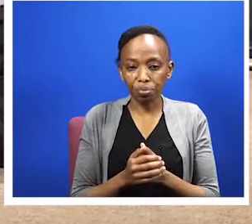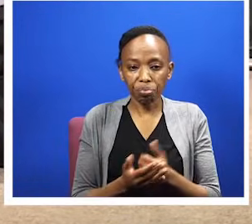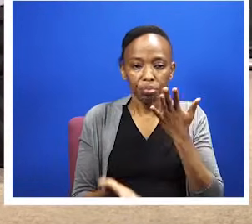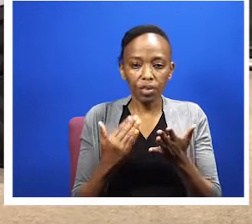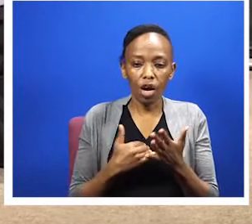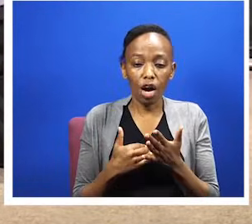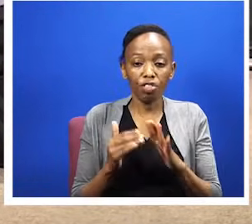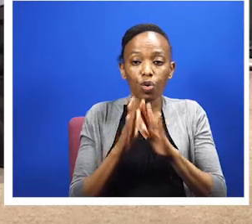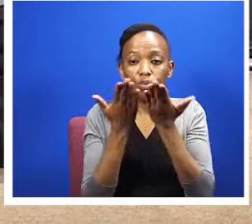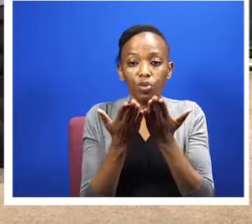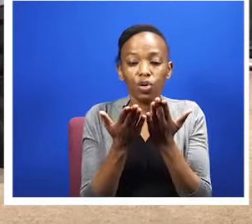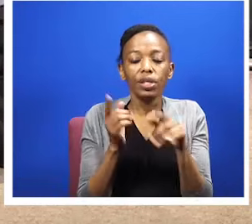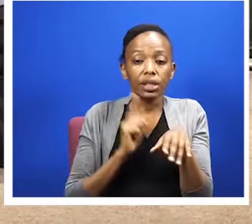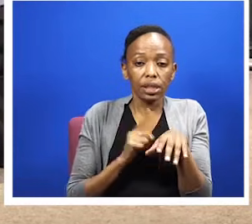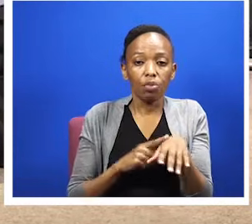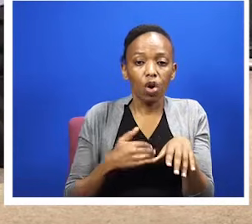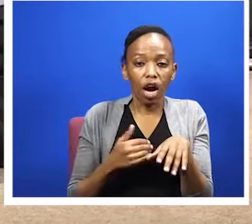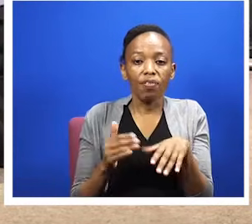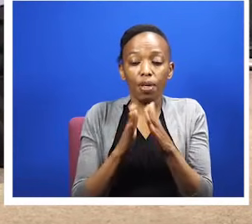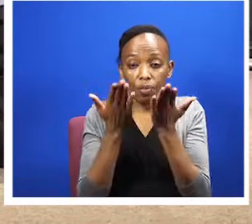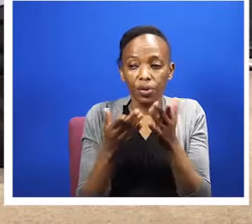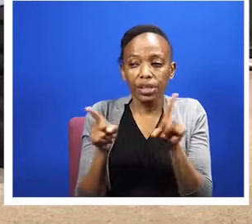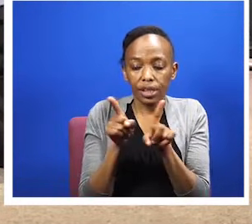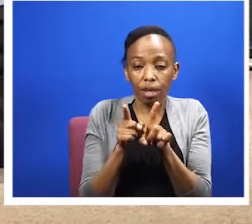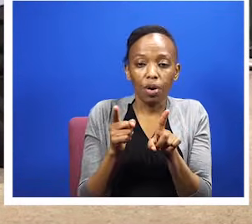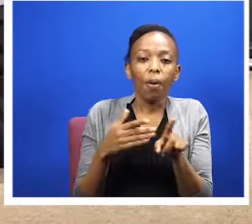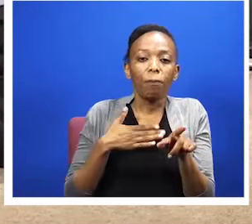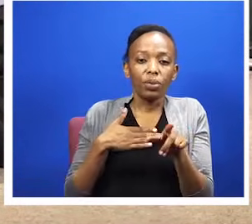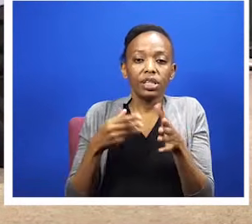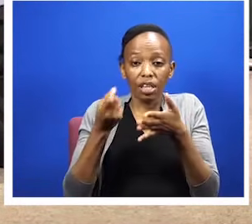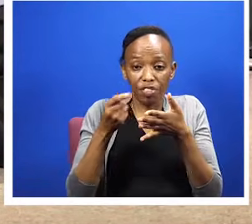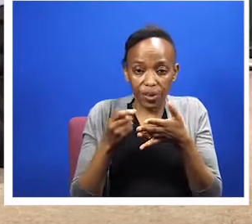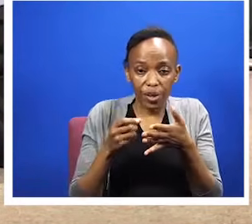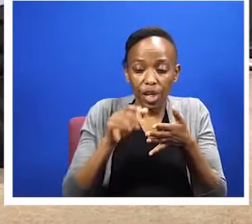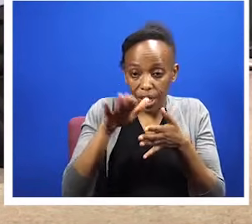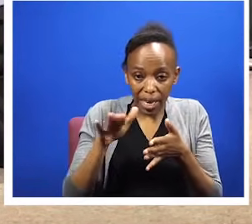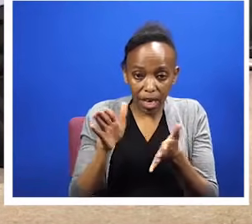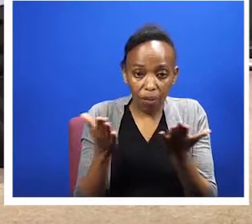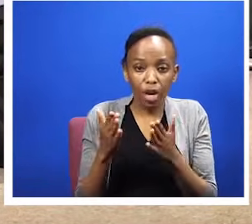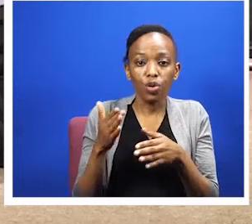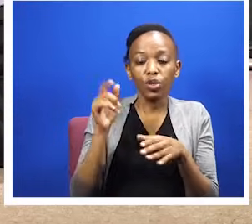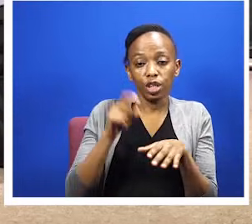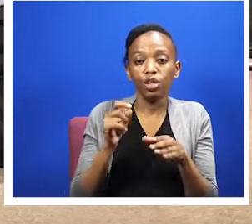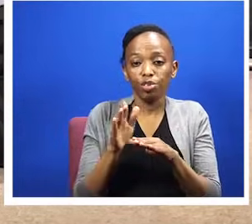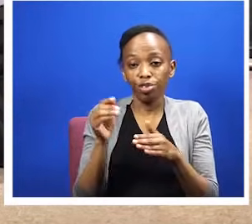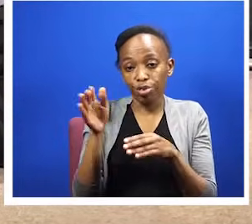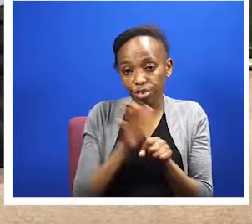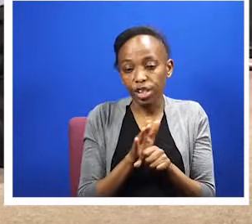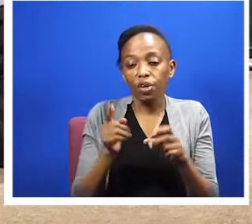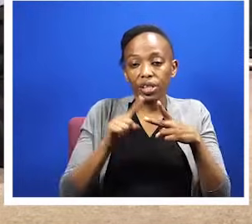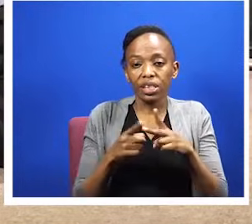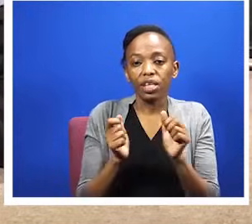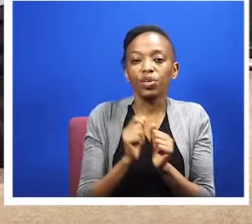have your manual. So as you have your manual, you also please fill in the places that you're supposed to fill. So we'll start with